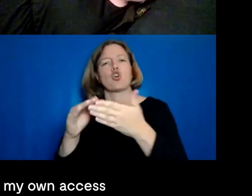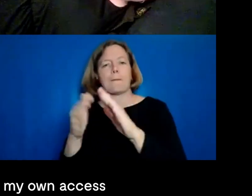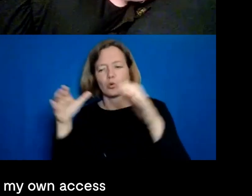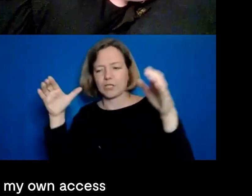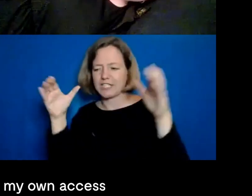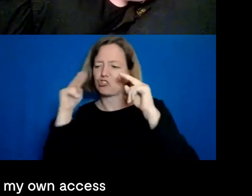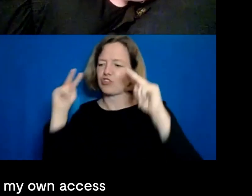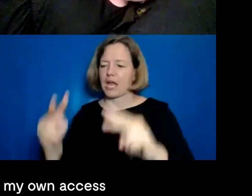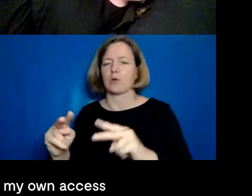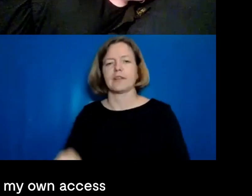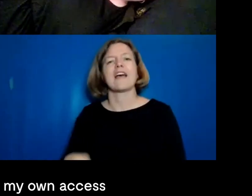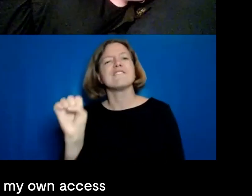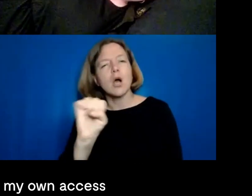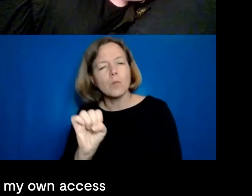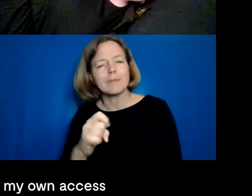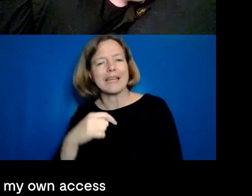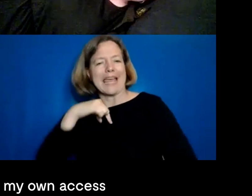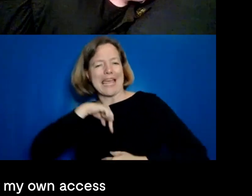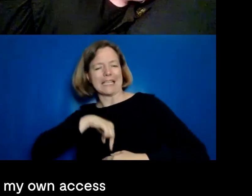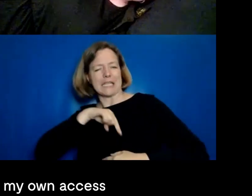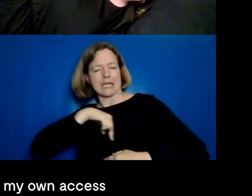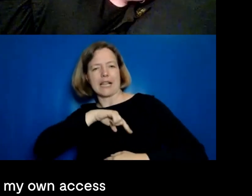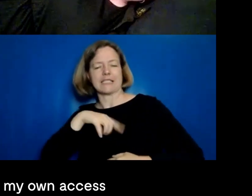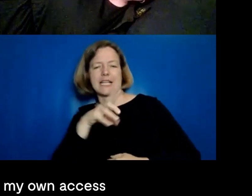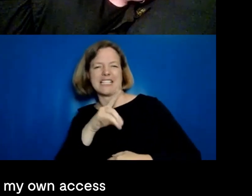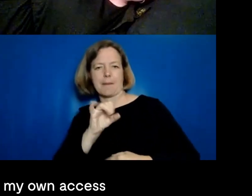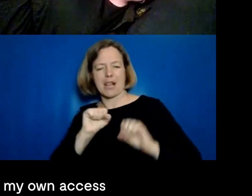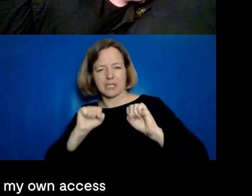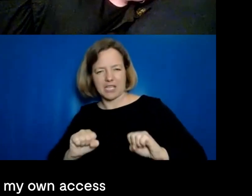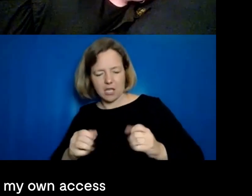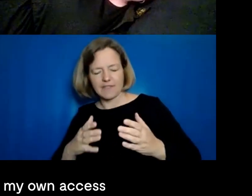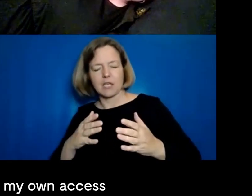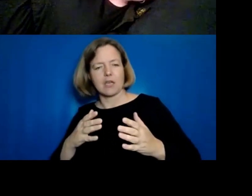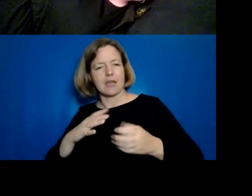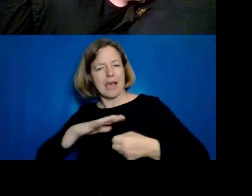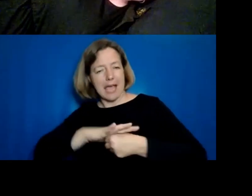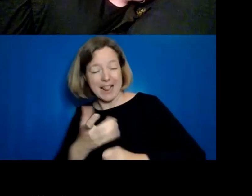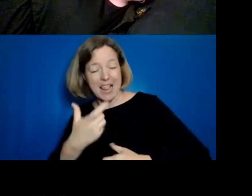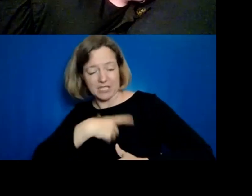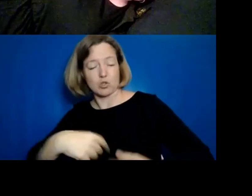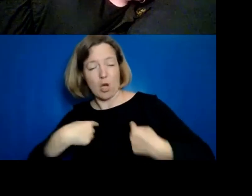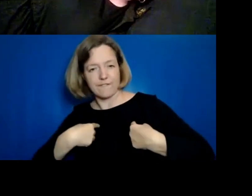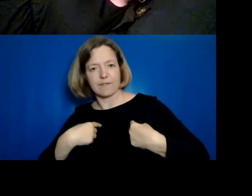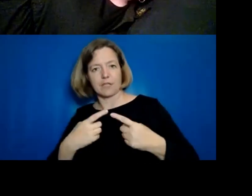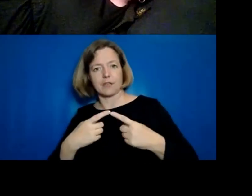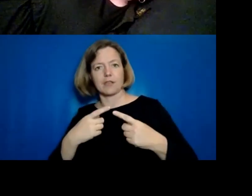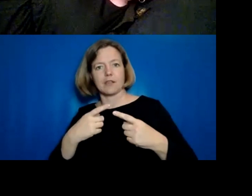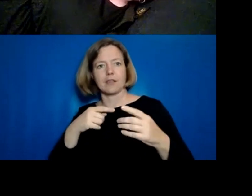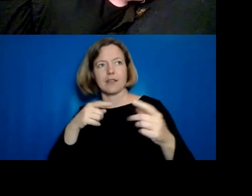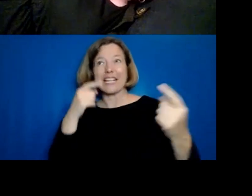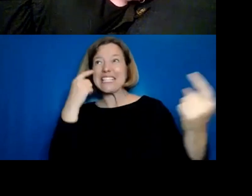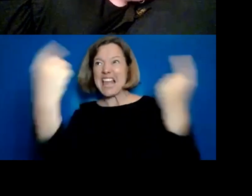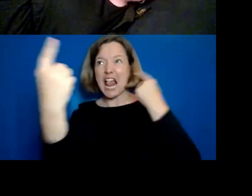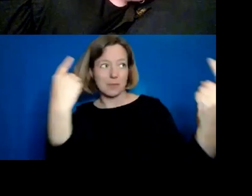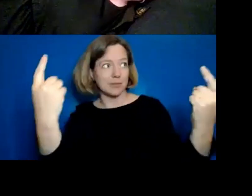learned all about my own access needs from other disabled people, not because they were specifically telling me,